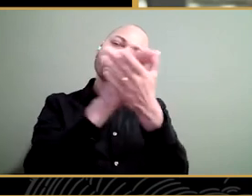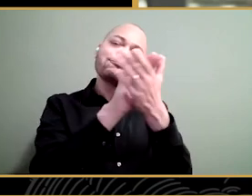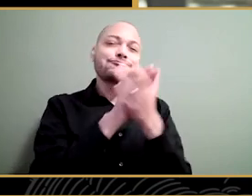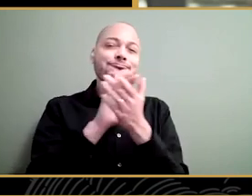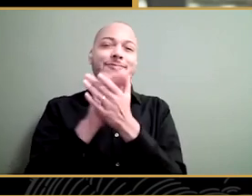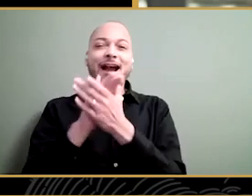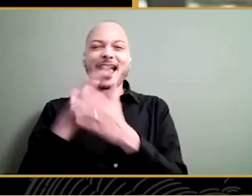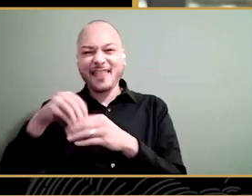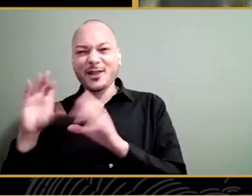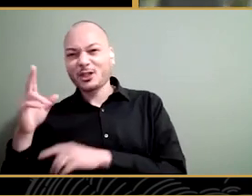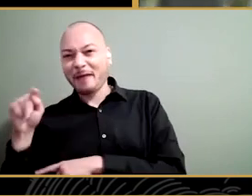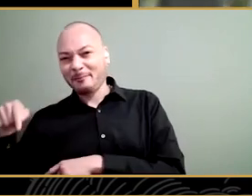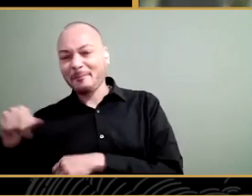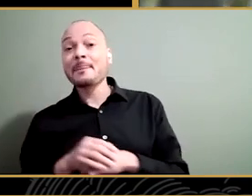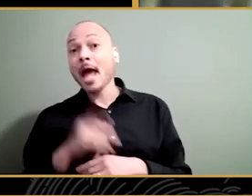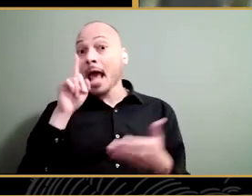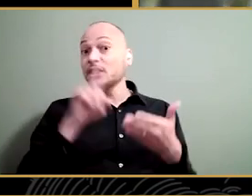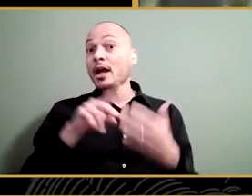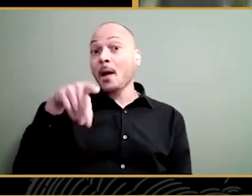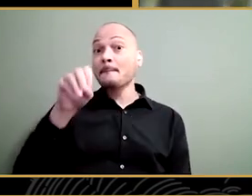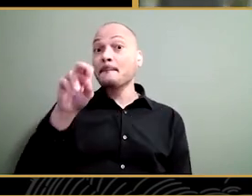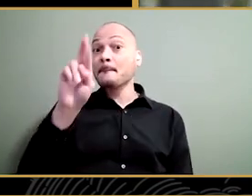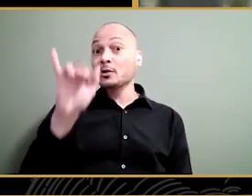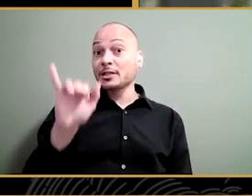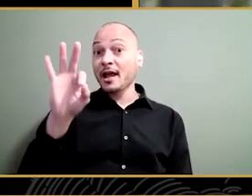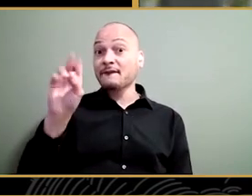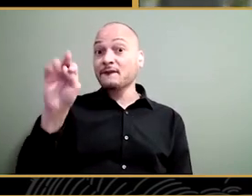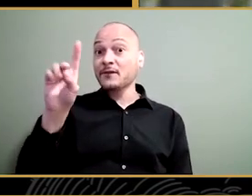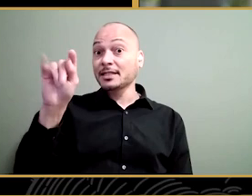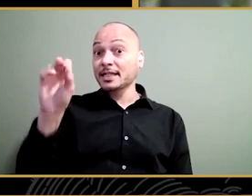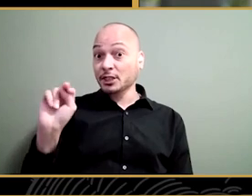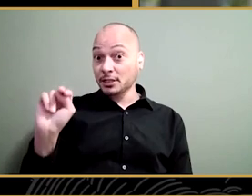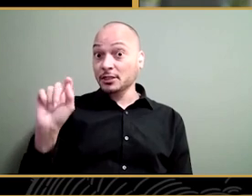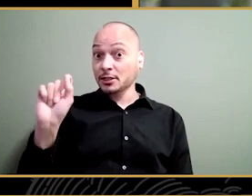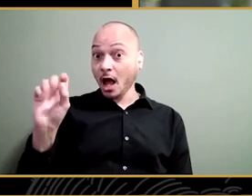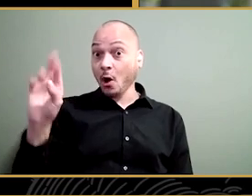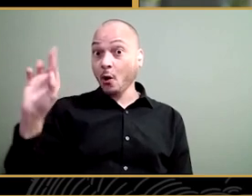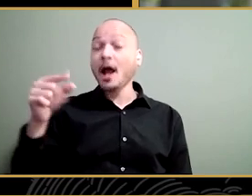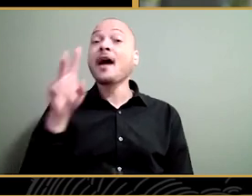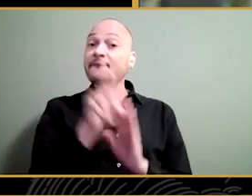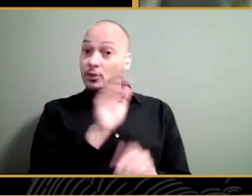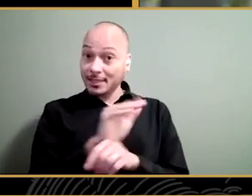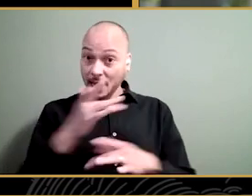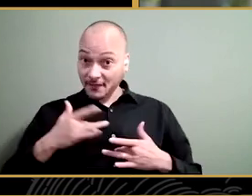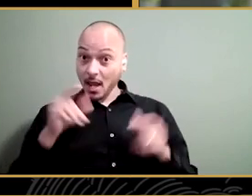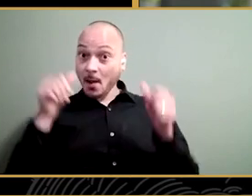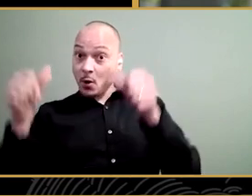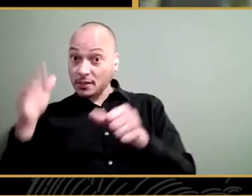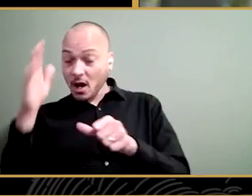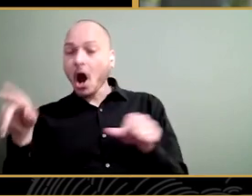applause in the chat. Check out poetryfoundation.org where the video of tonight's event will be posted along with